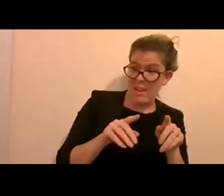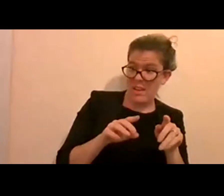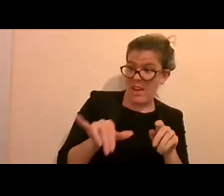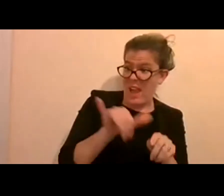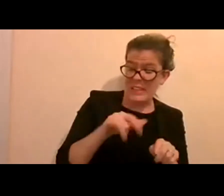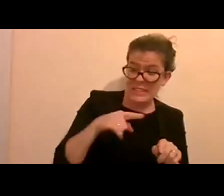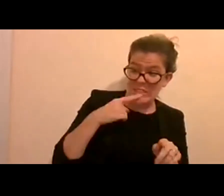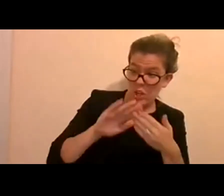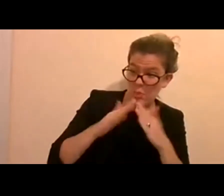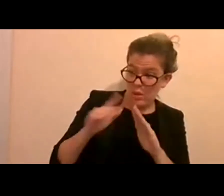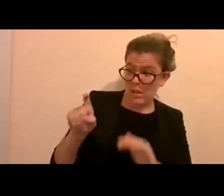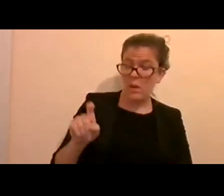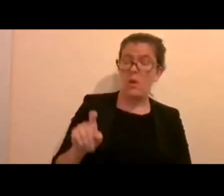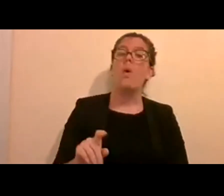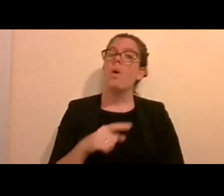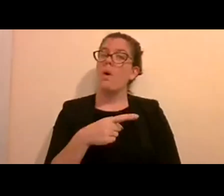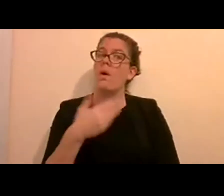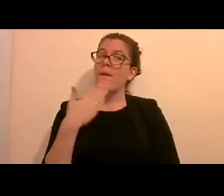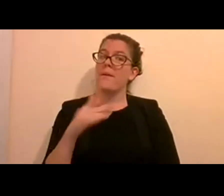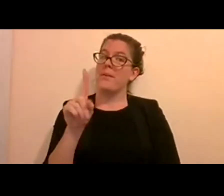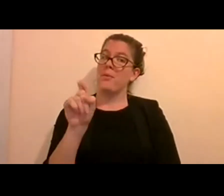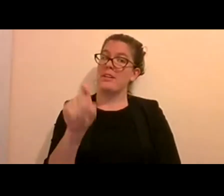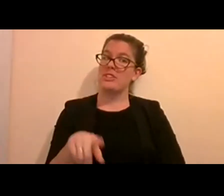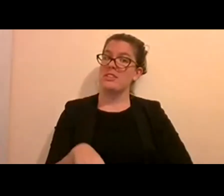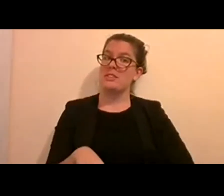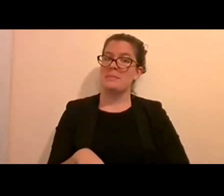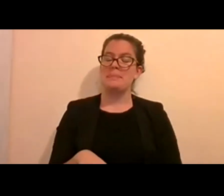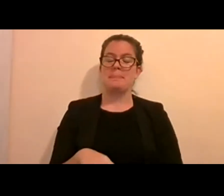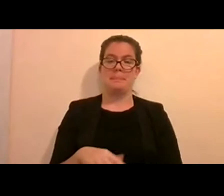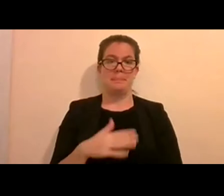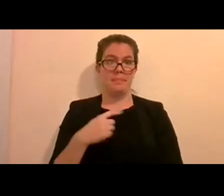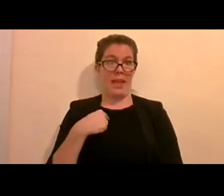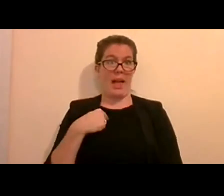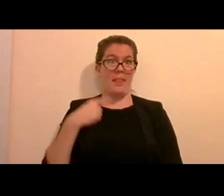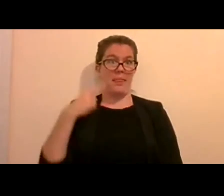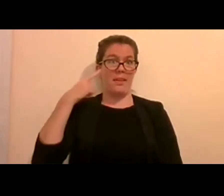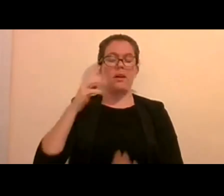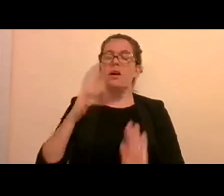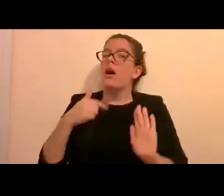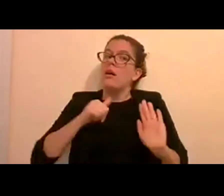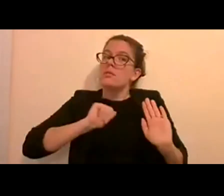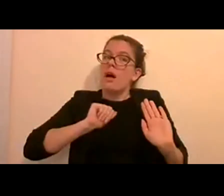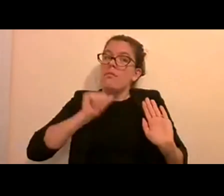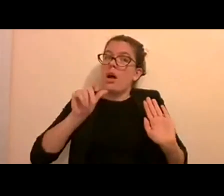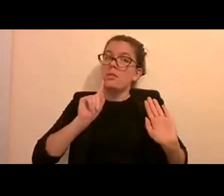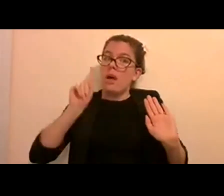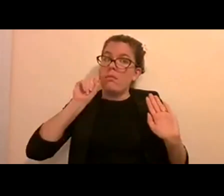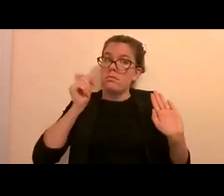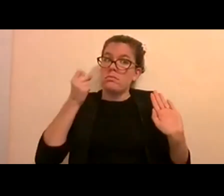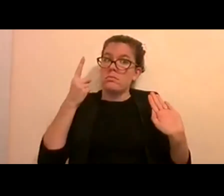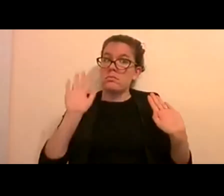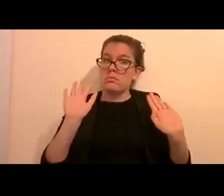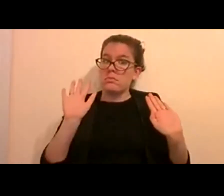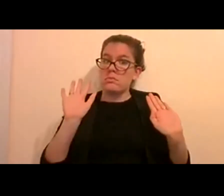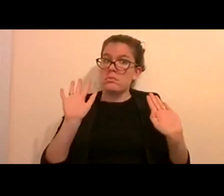Wow, that's a great question. I think, again, I'm not deaf, and so